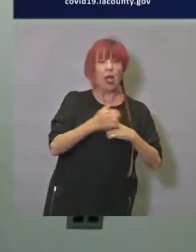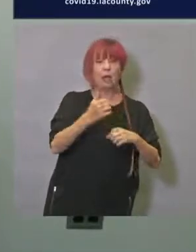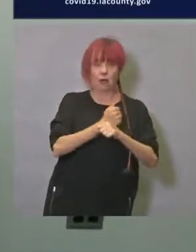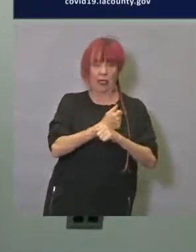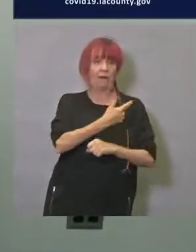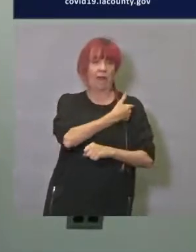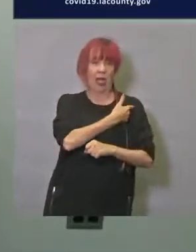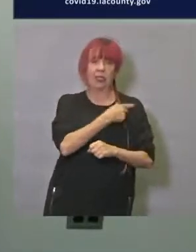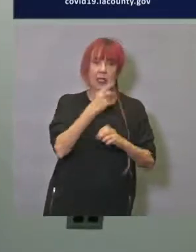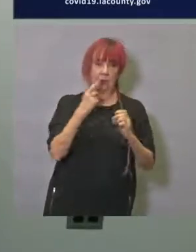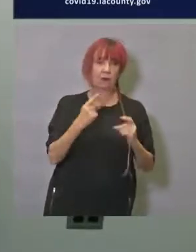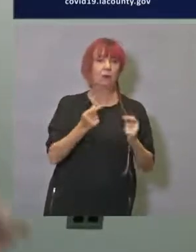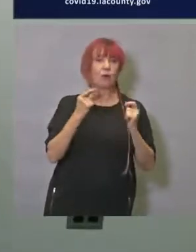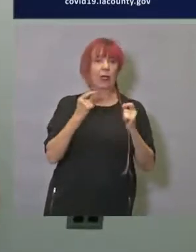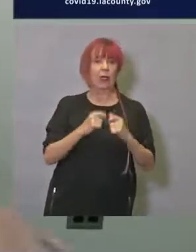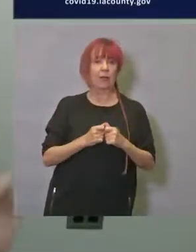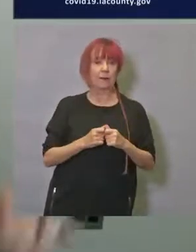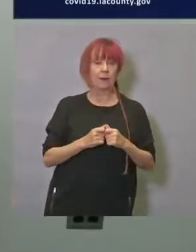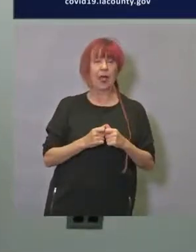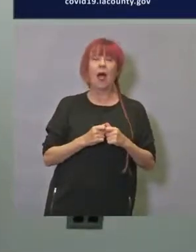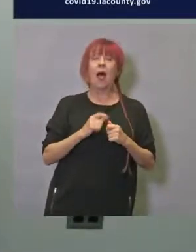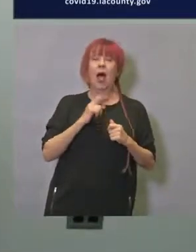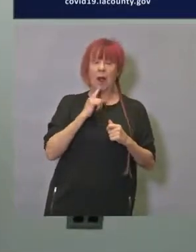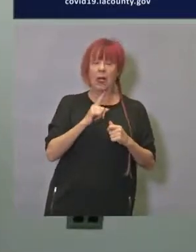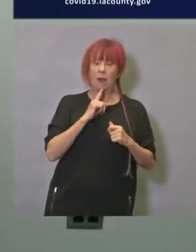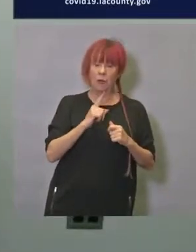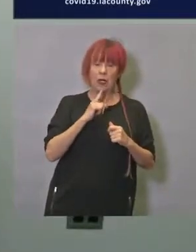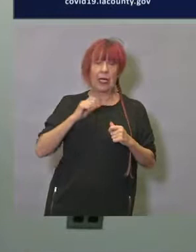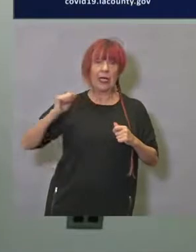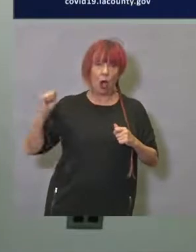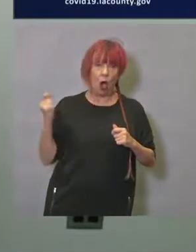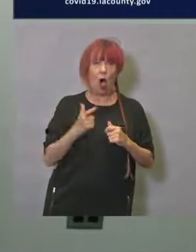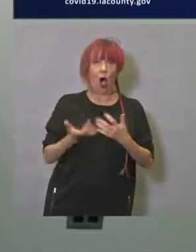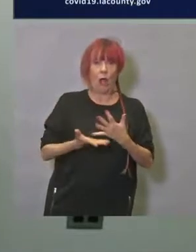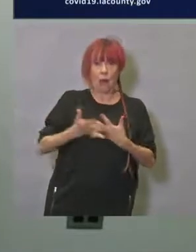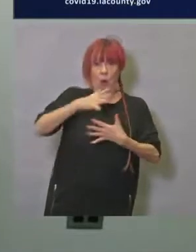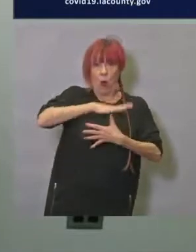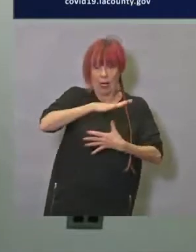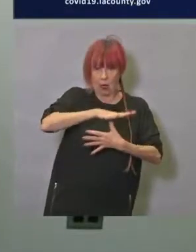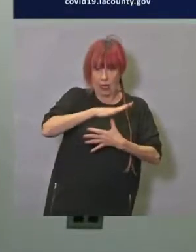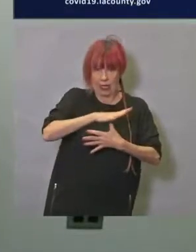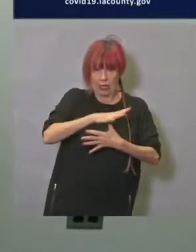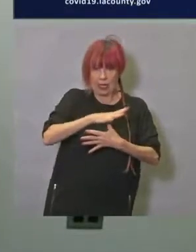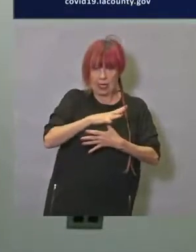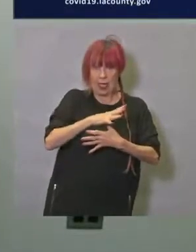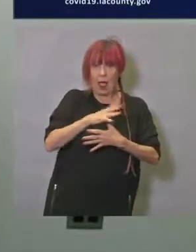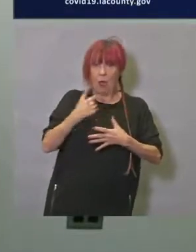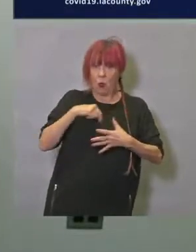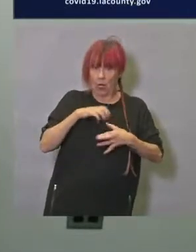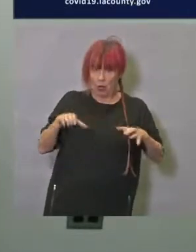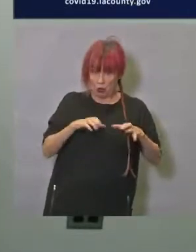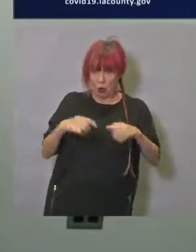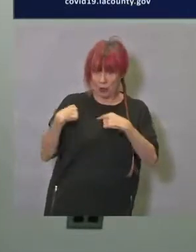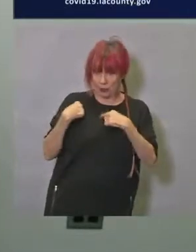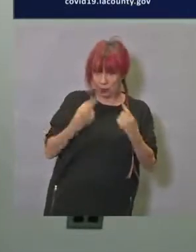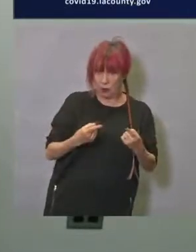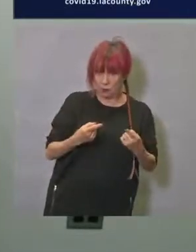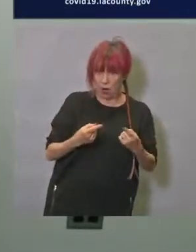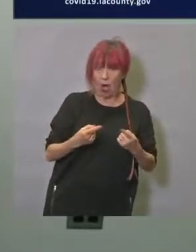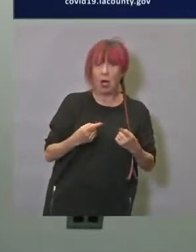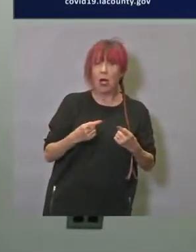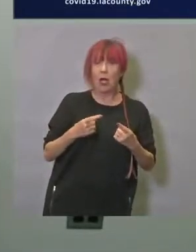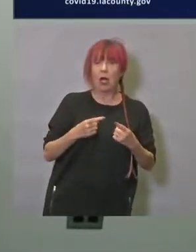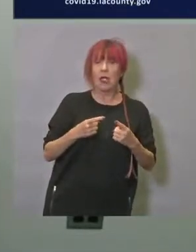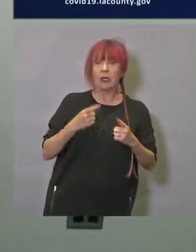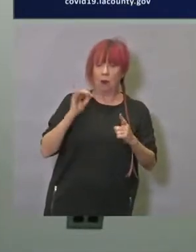be getting vaccinated quickly. As a matter of fact, all of the prioritization that's been done to date really has been done with that intent. Let's